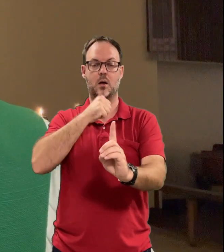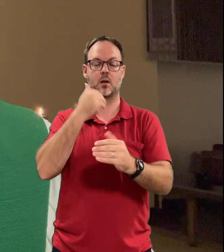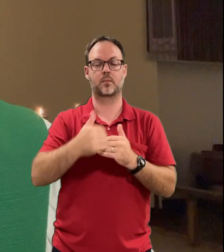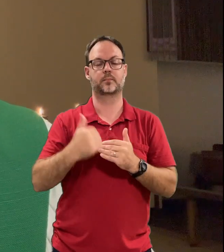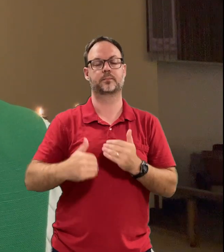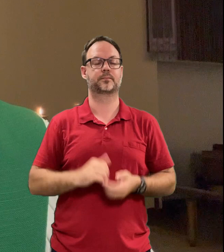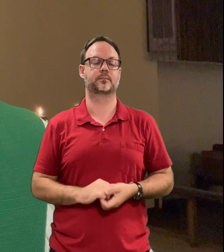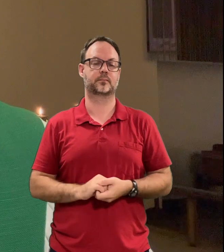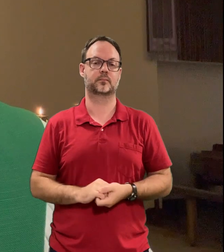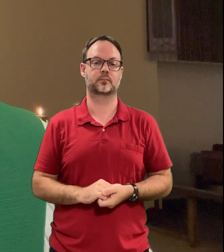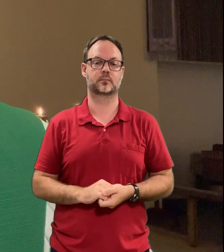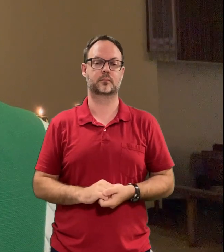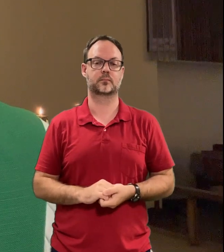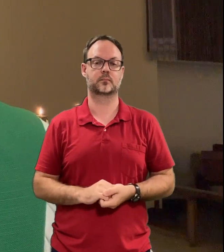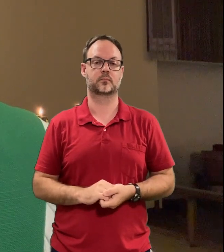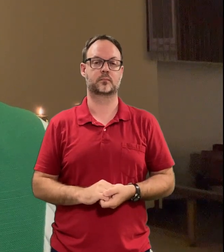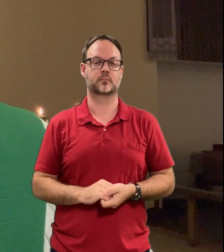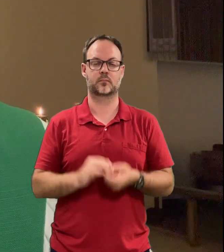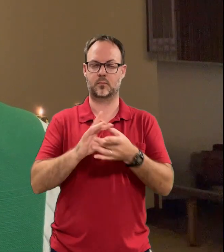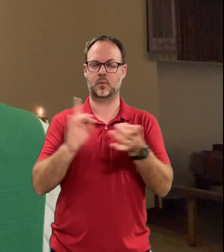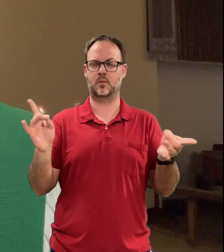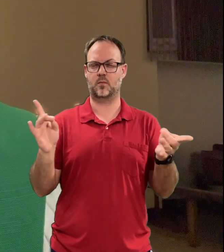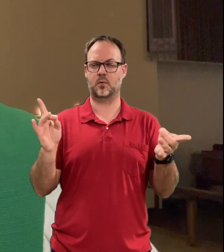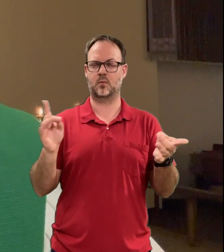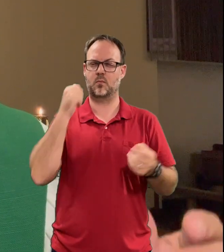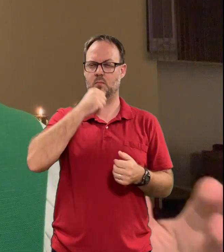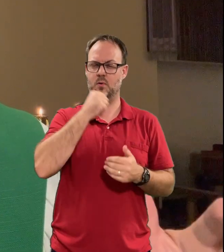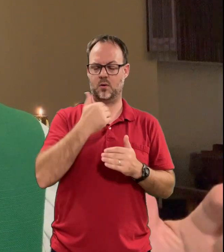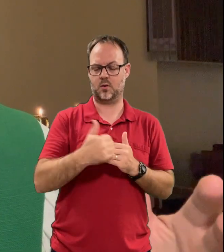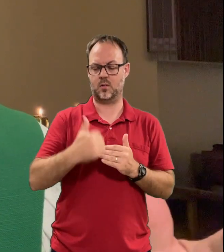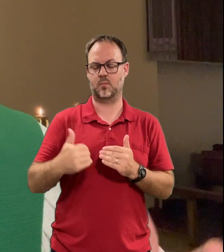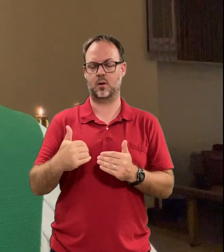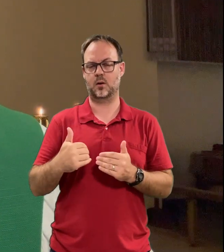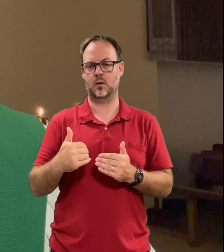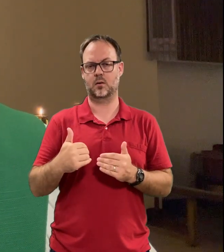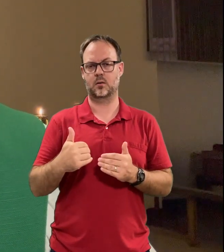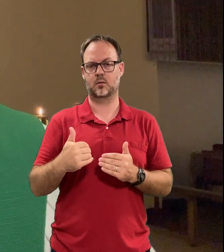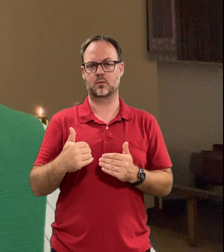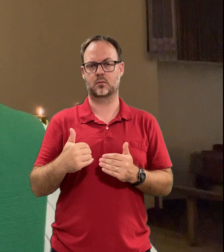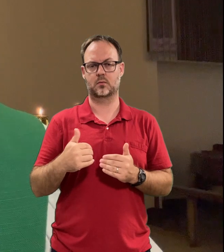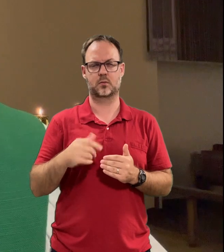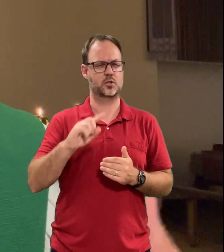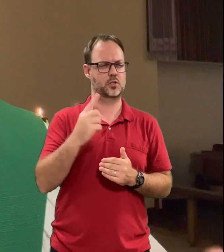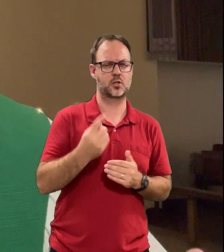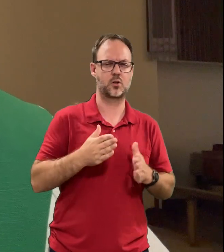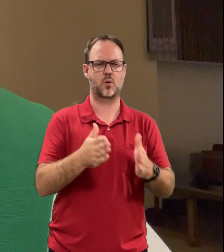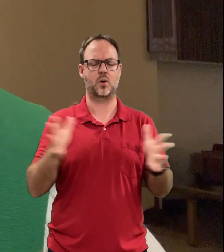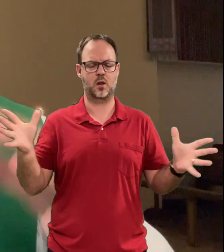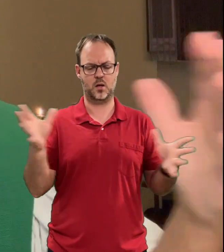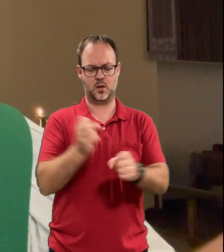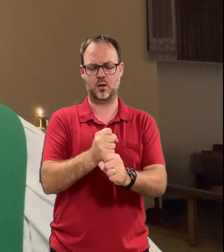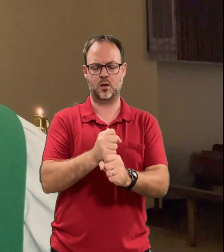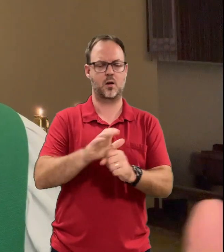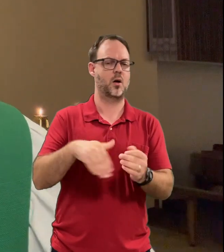on daily bread. That phrase, daily bread, is just simply a way